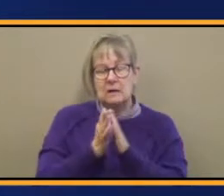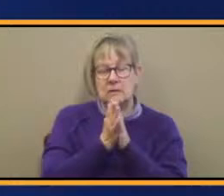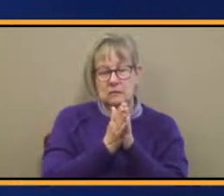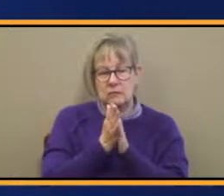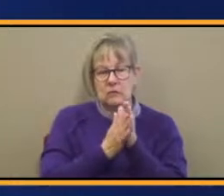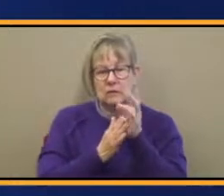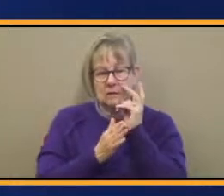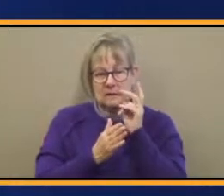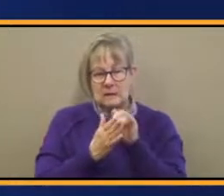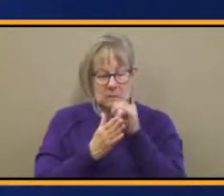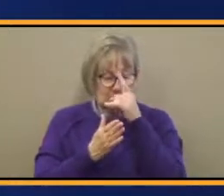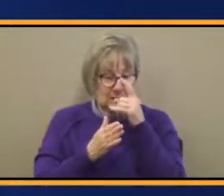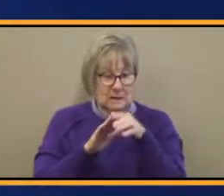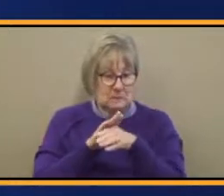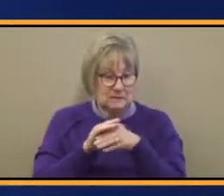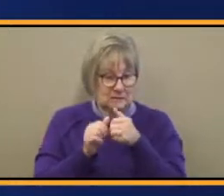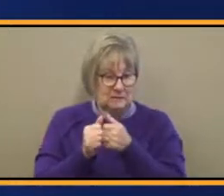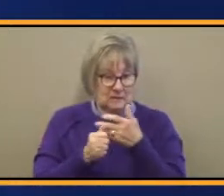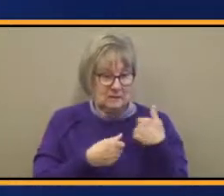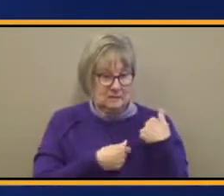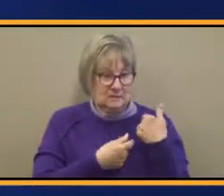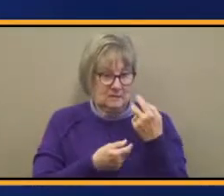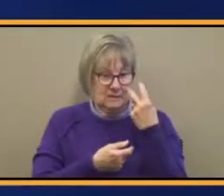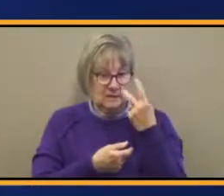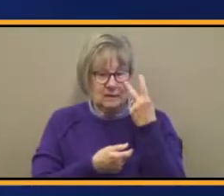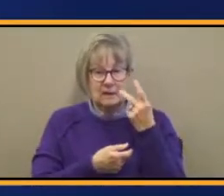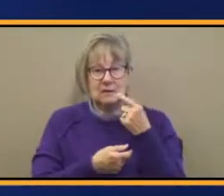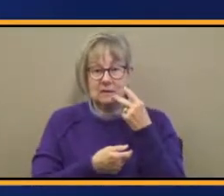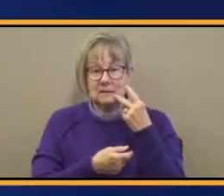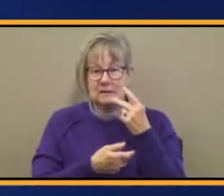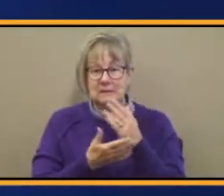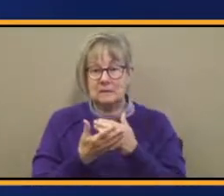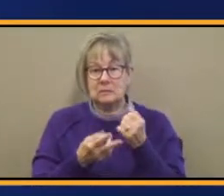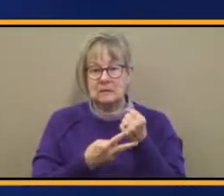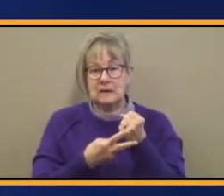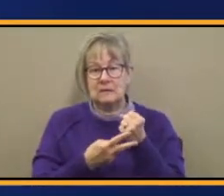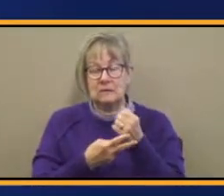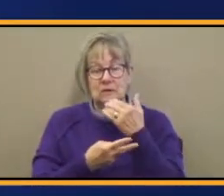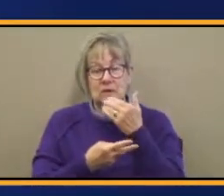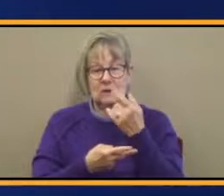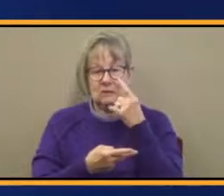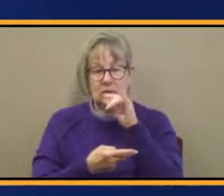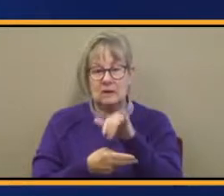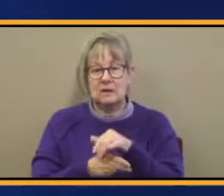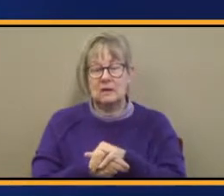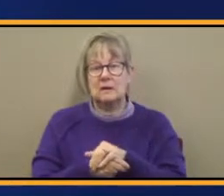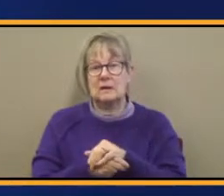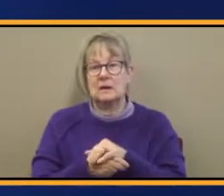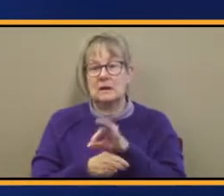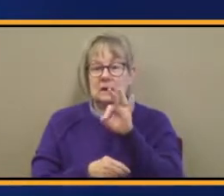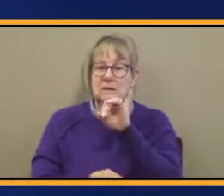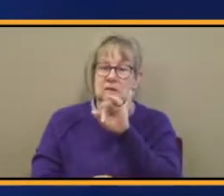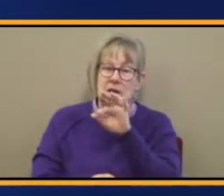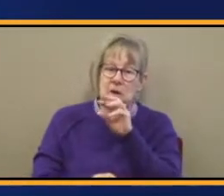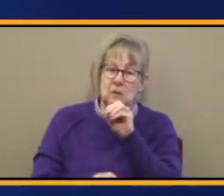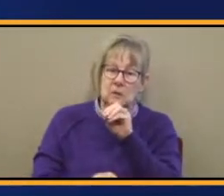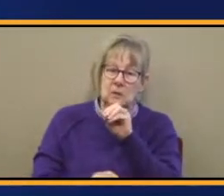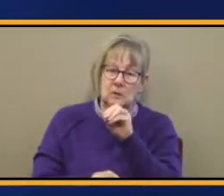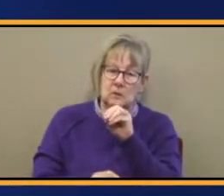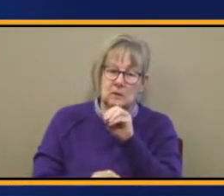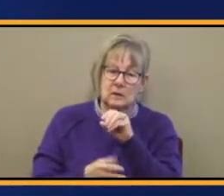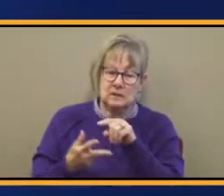I think based on everything I've seen, I think you'll see some savings. So thank you for that. Representative Fierro, followed by Representative